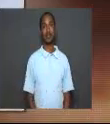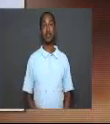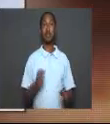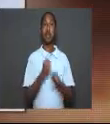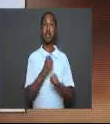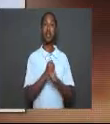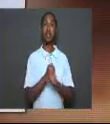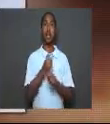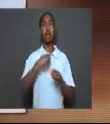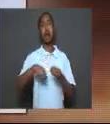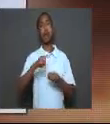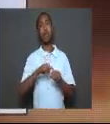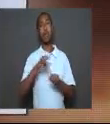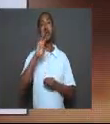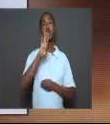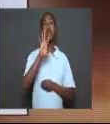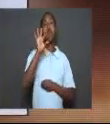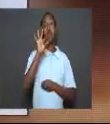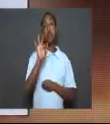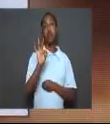up about